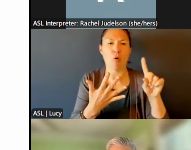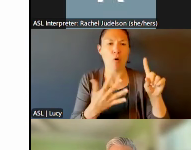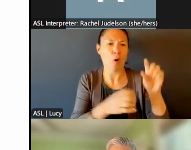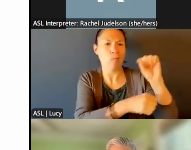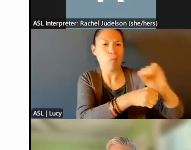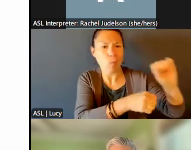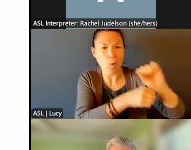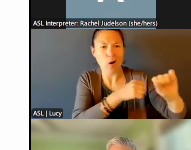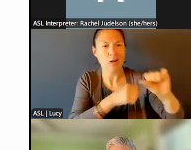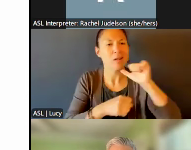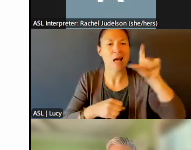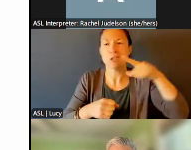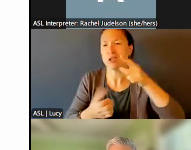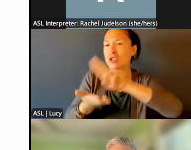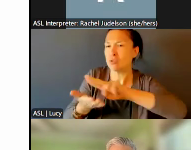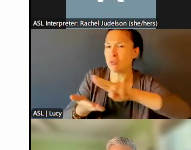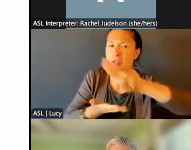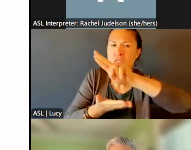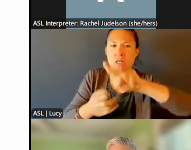not, as we might say,